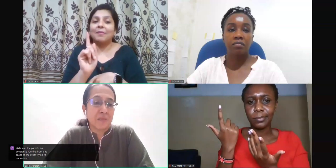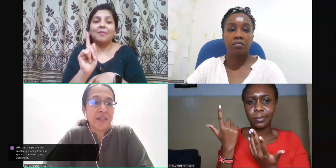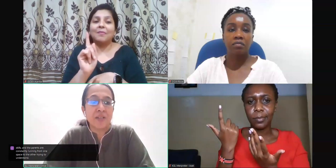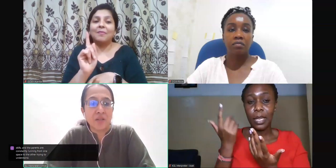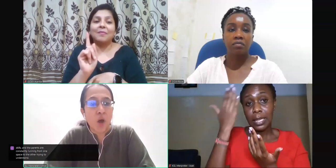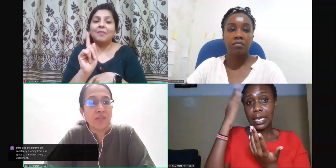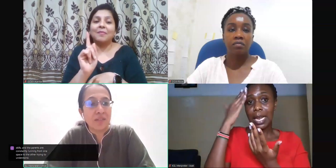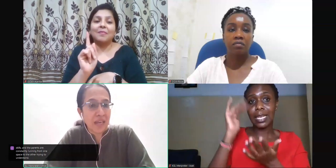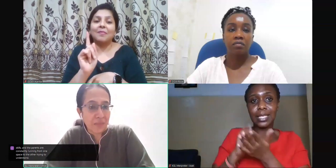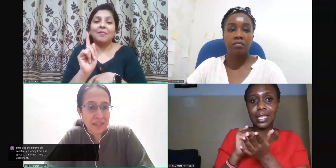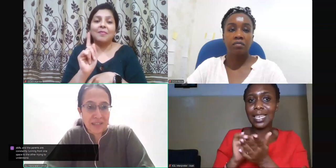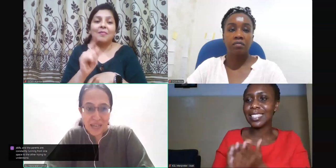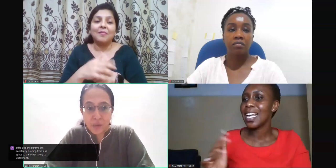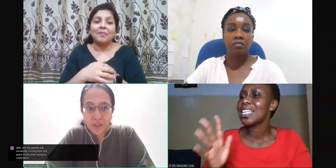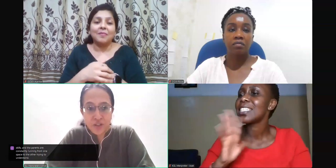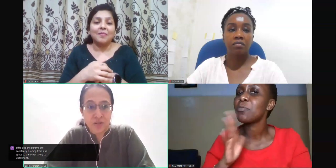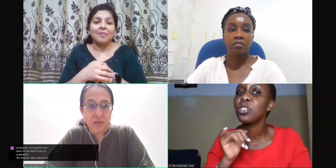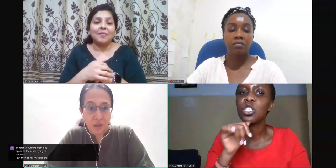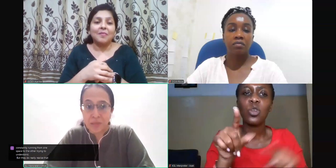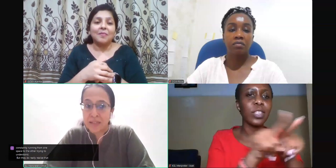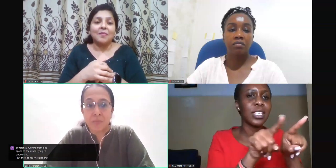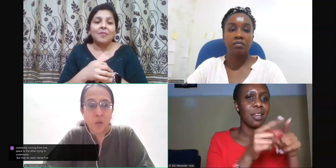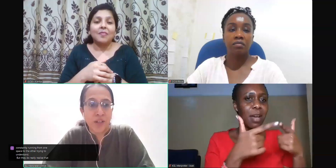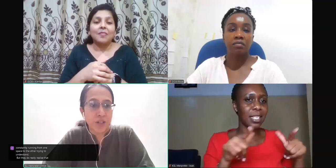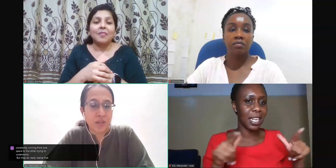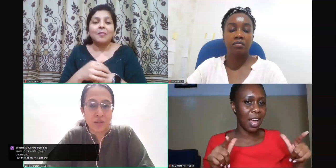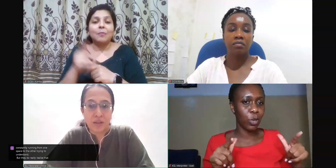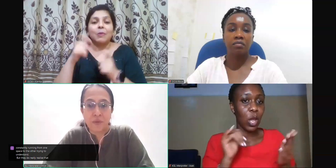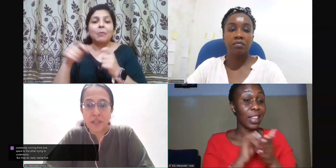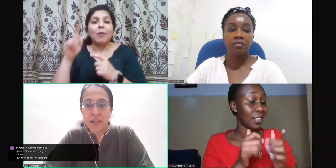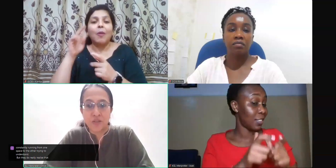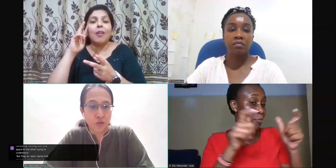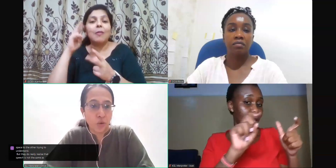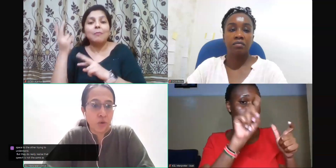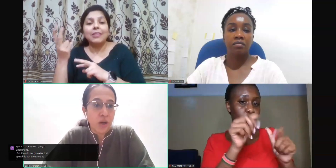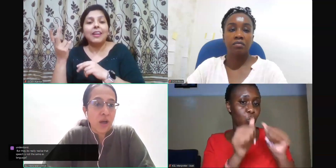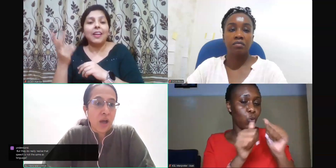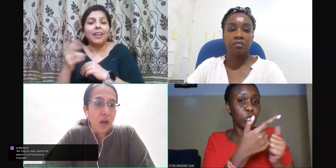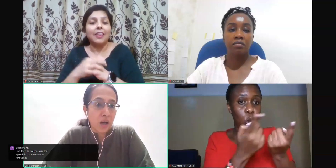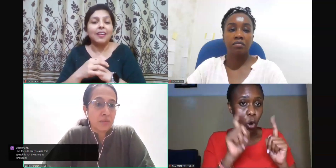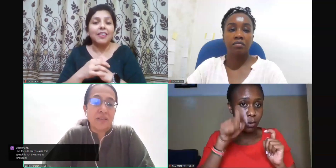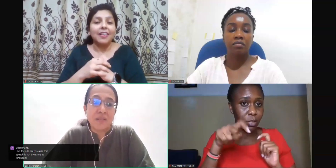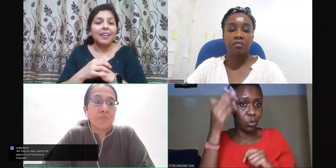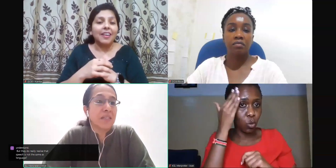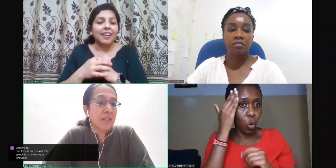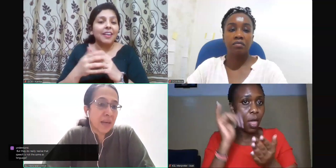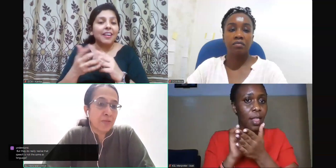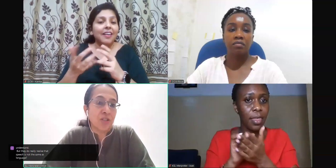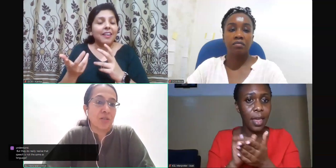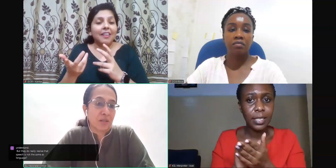realize that speech is not the same as language? That's a big question that everyone needs to know. There is